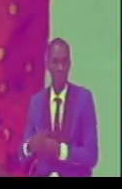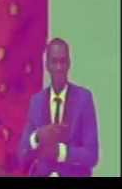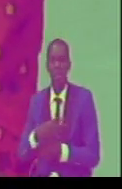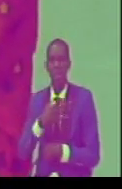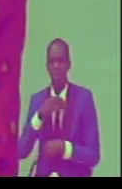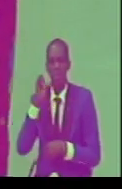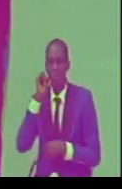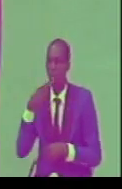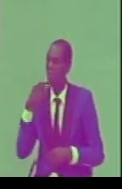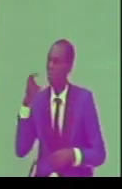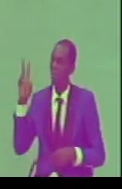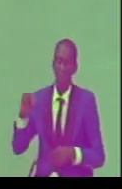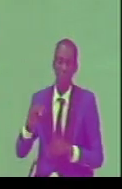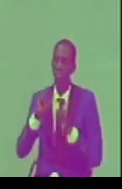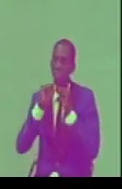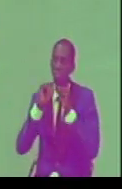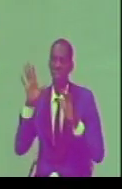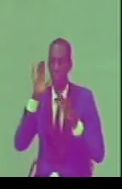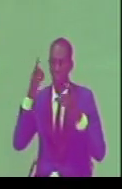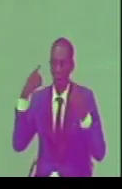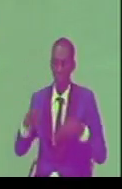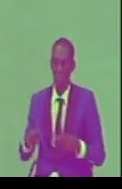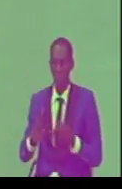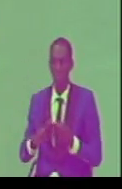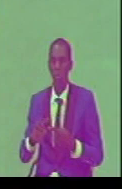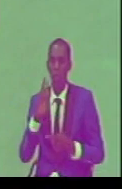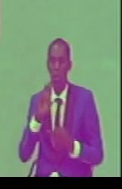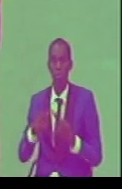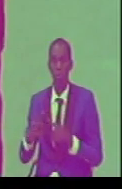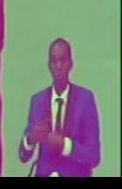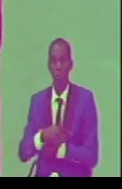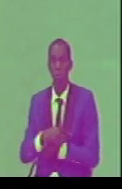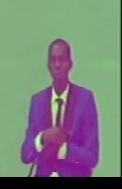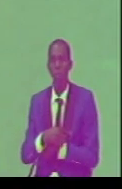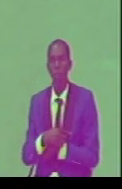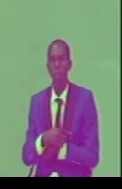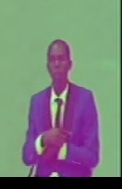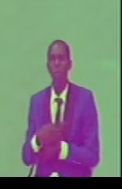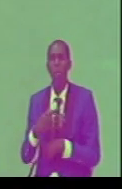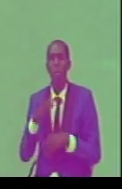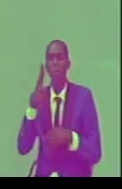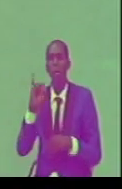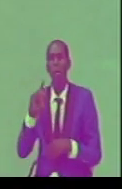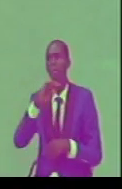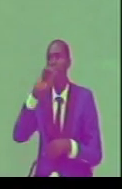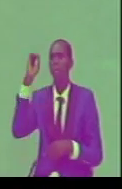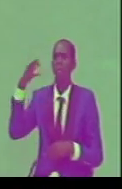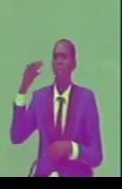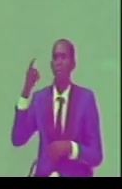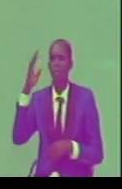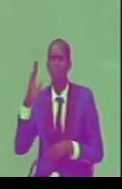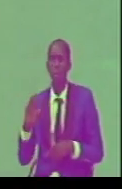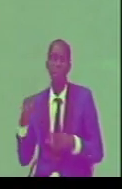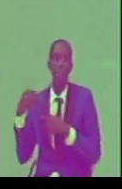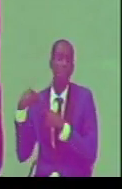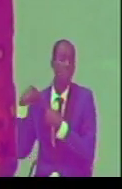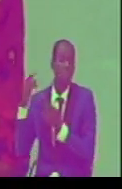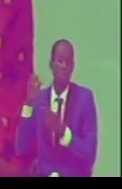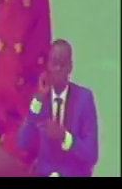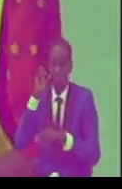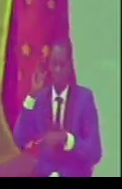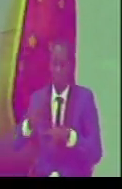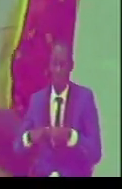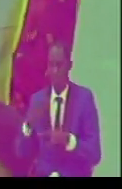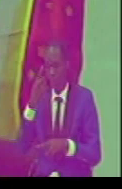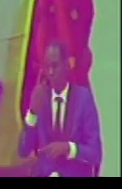think something will not happen today? I said, there is nothing that is going to happen to me today. I mean, Emmanuel Grant. But by the grace of